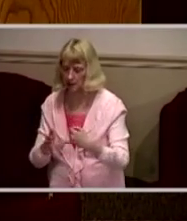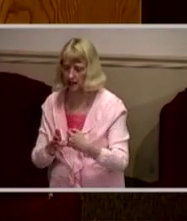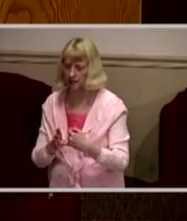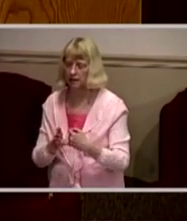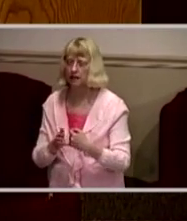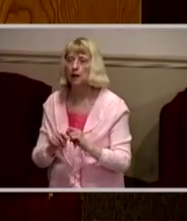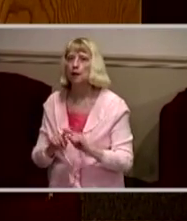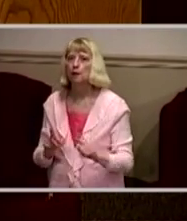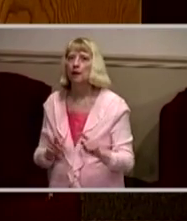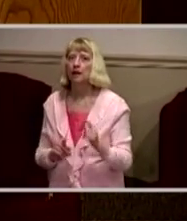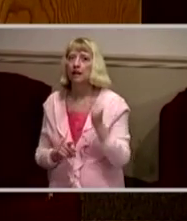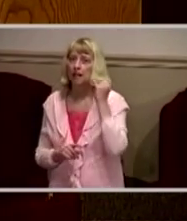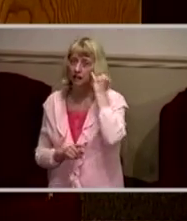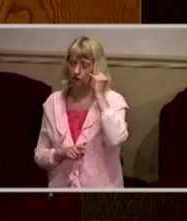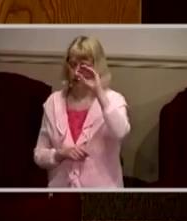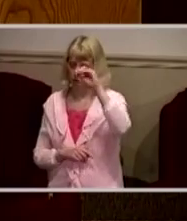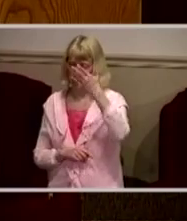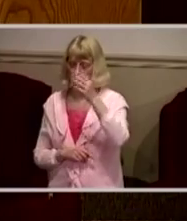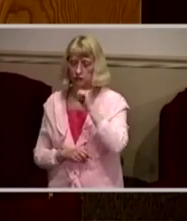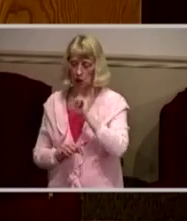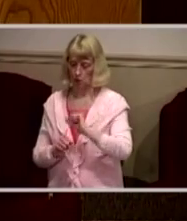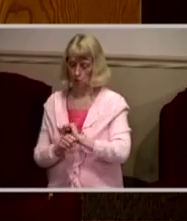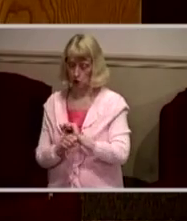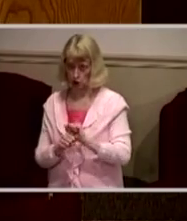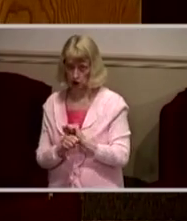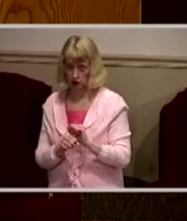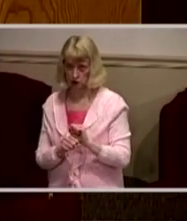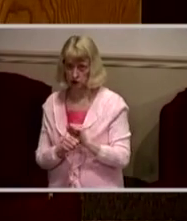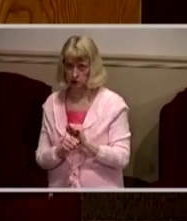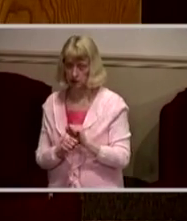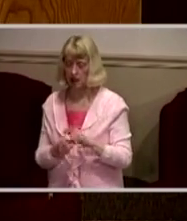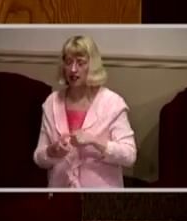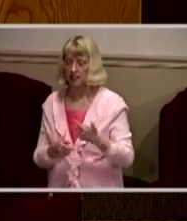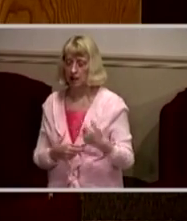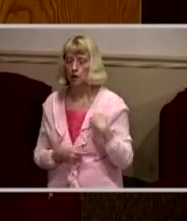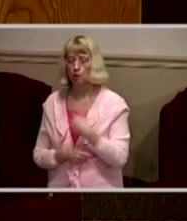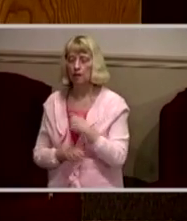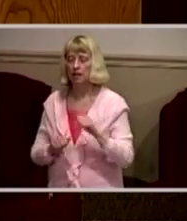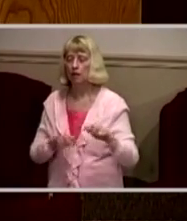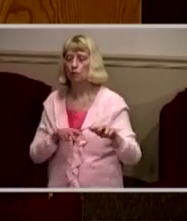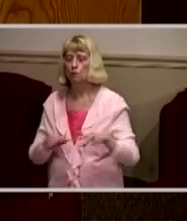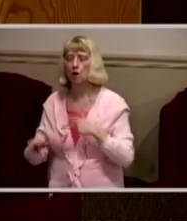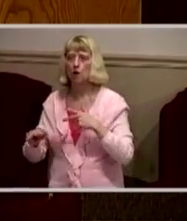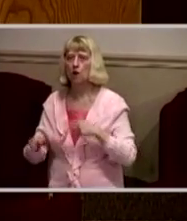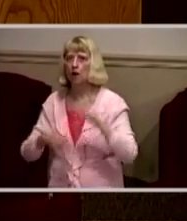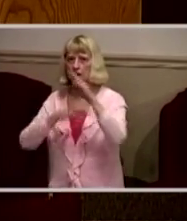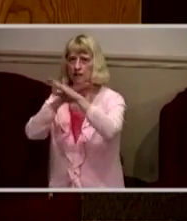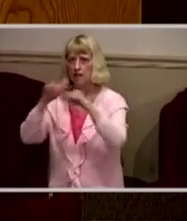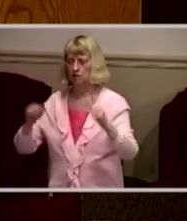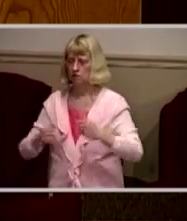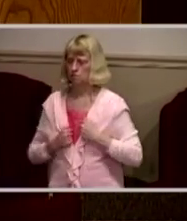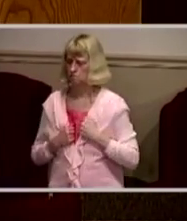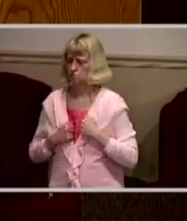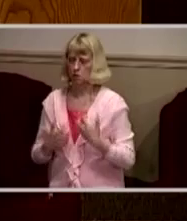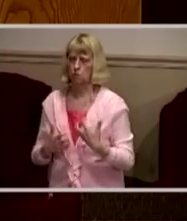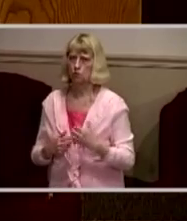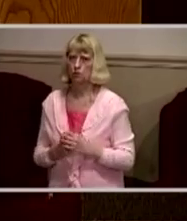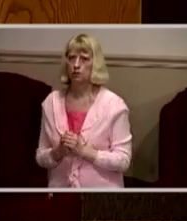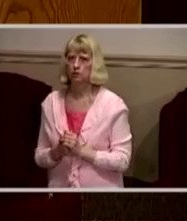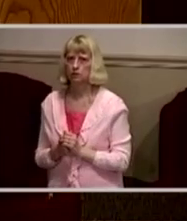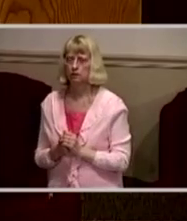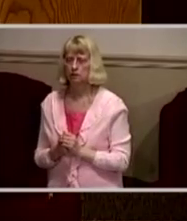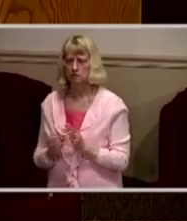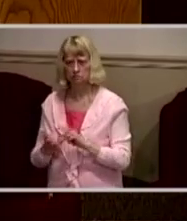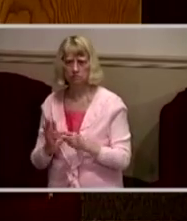it be of grace and not of works, then we may walk into heaven with boldness. What was